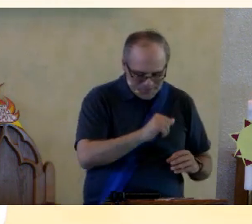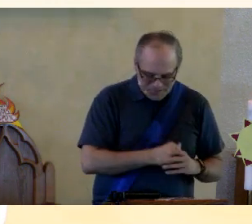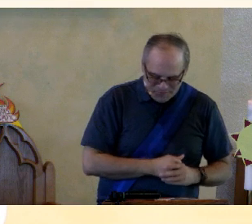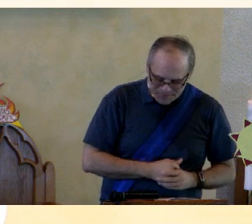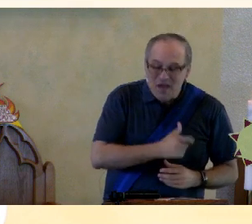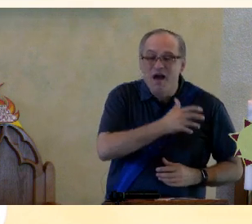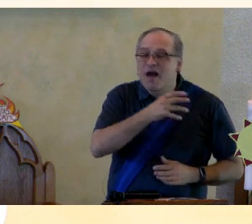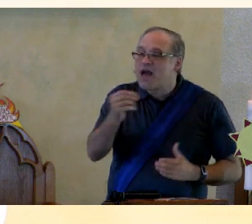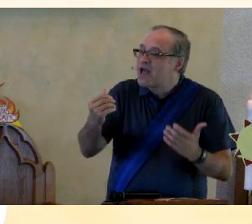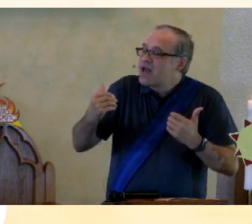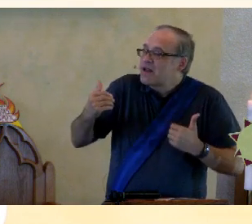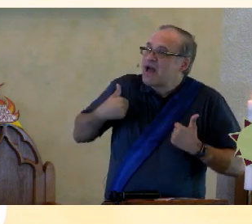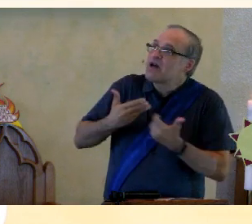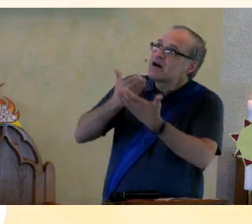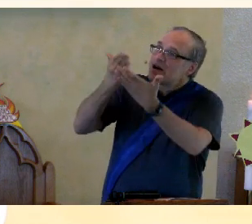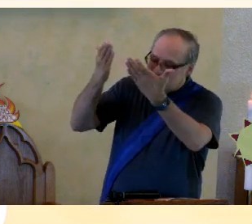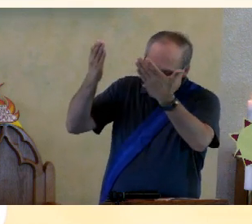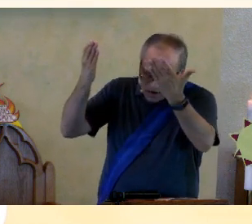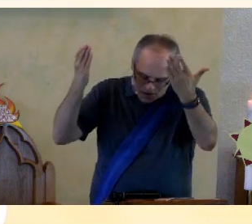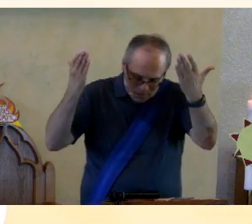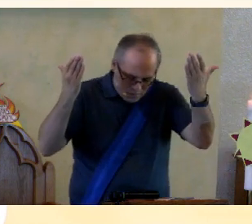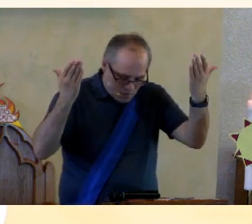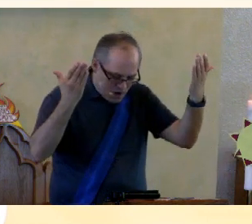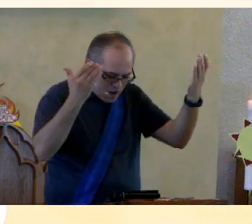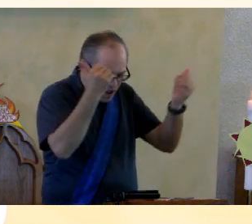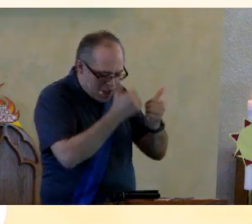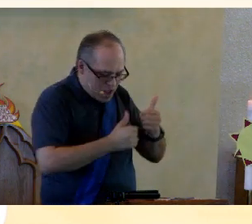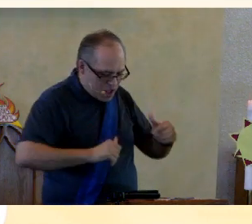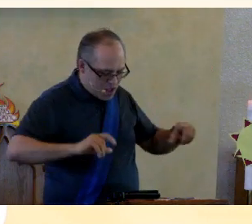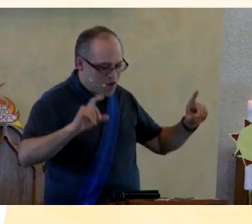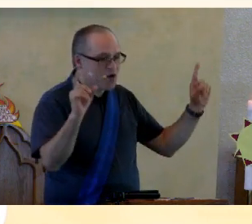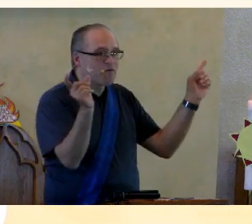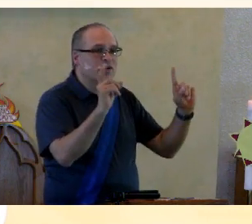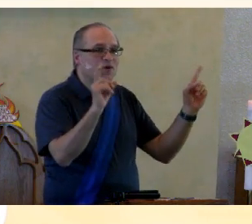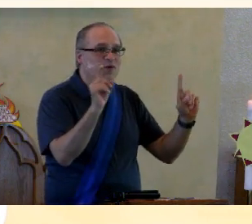clover, and skies are